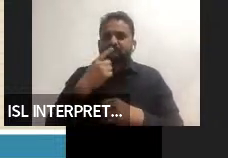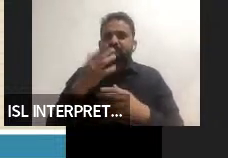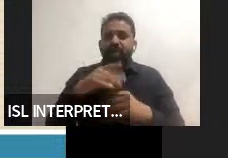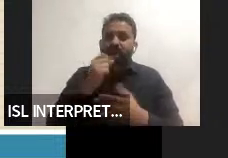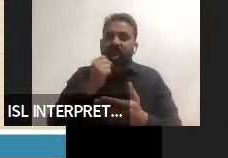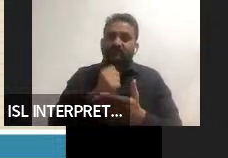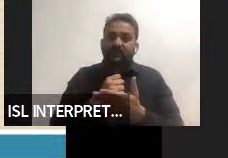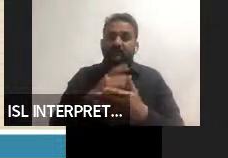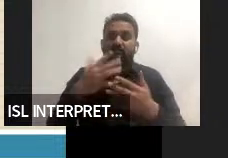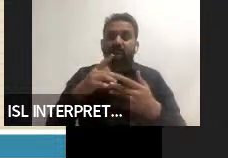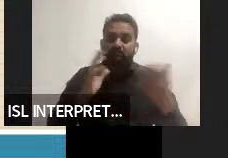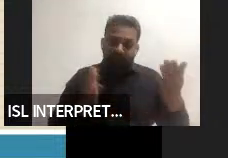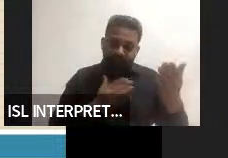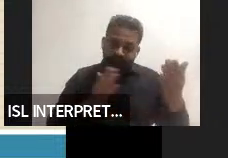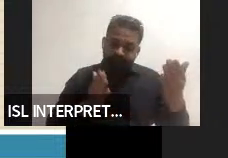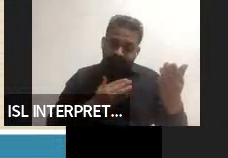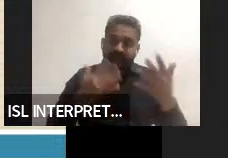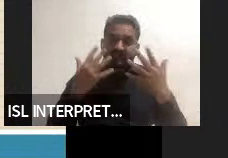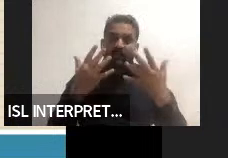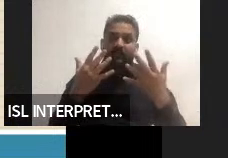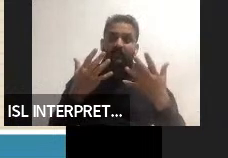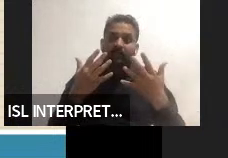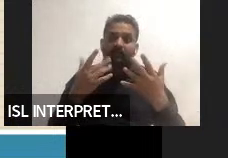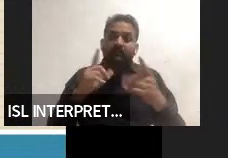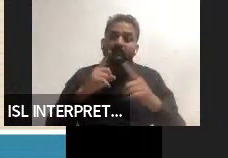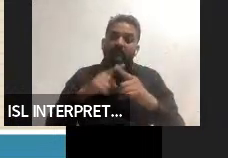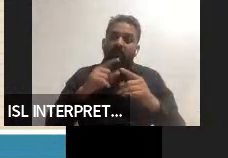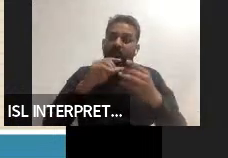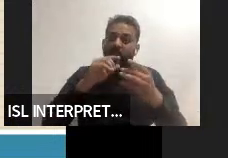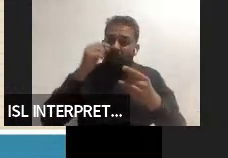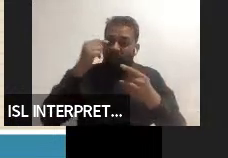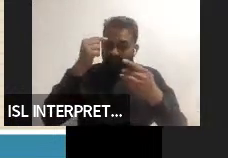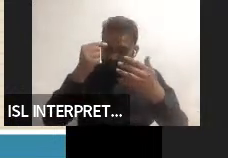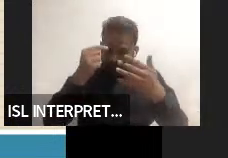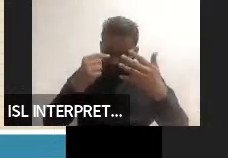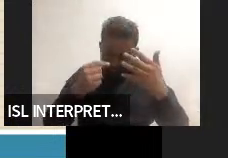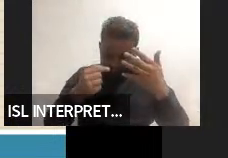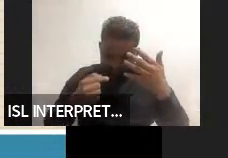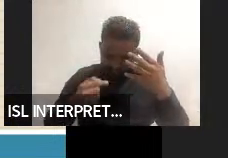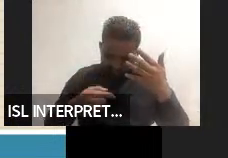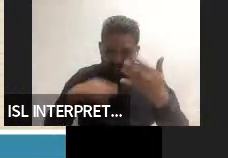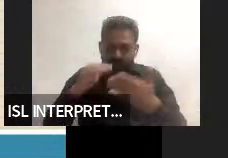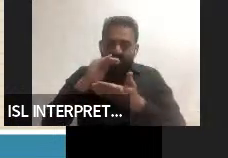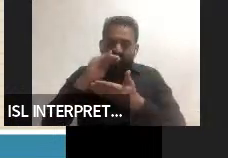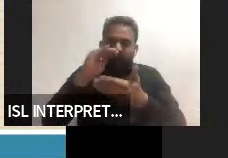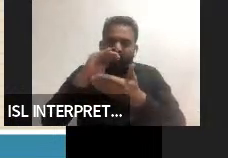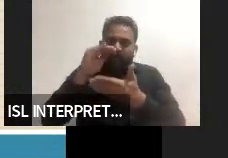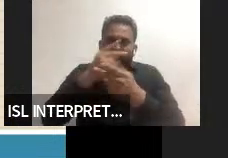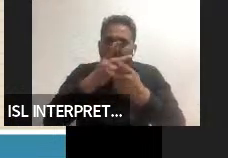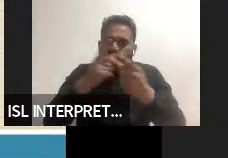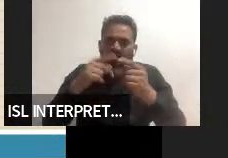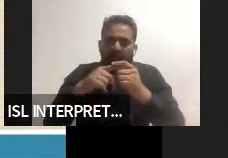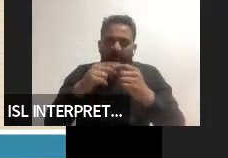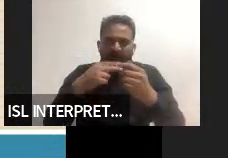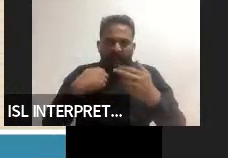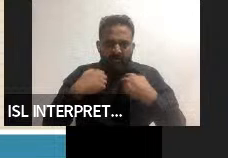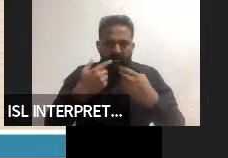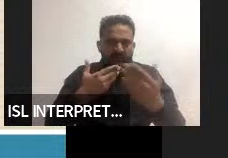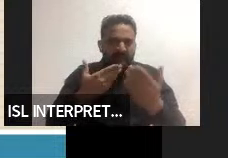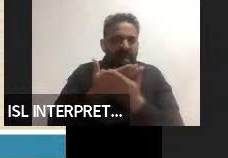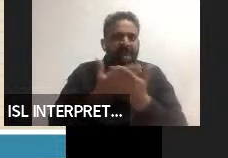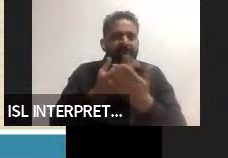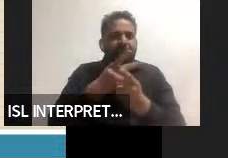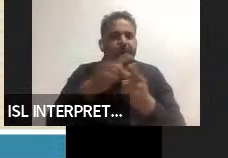10 pages of award, list of award, 10 pages of cases, and 10 pages of